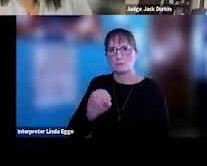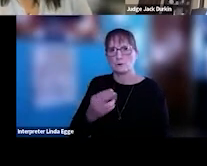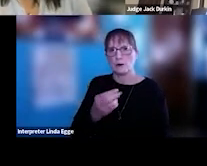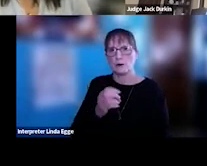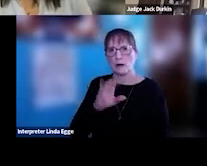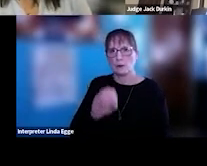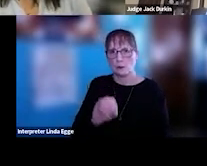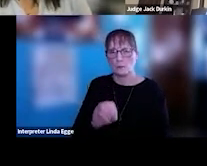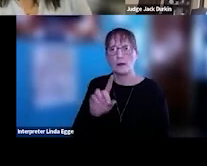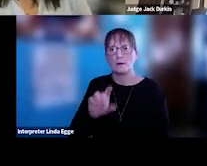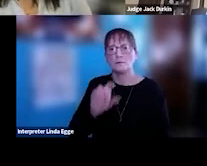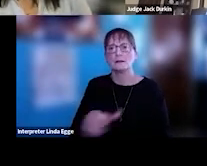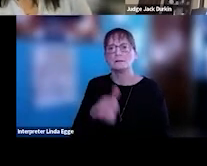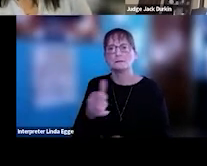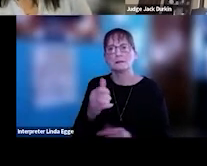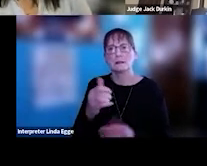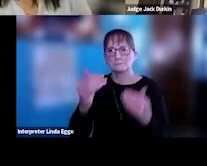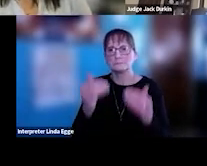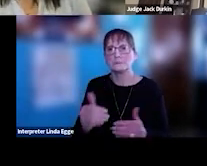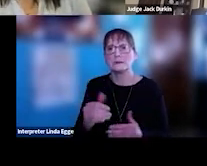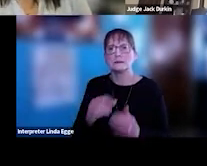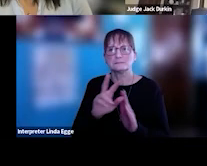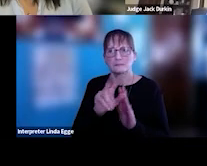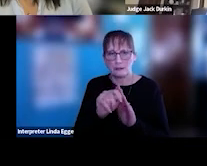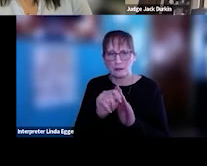step is another video. And so our